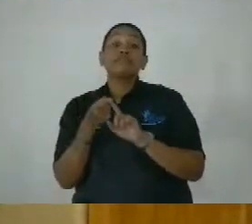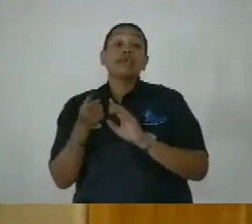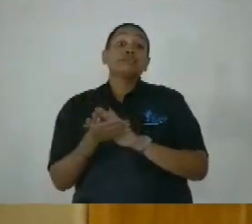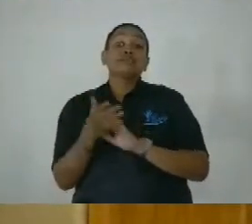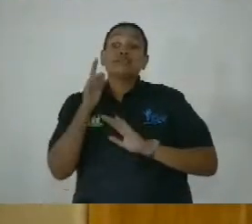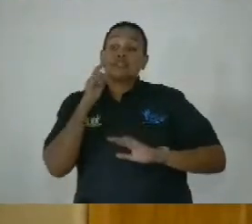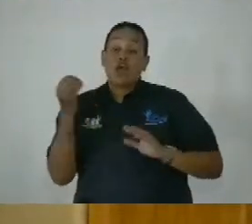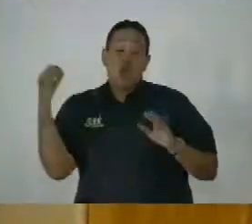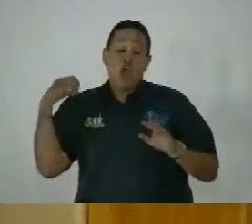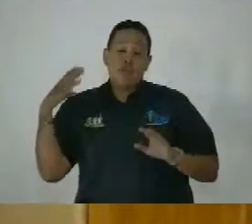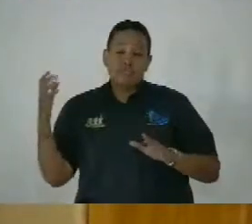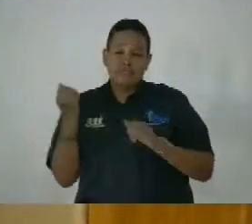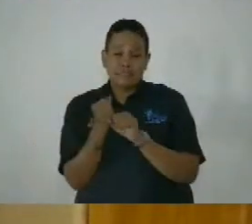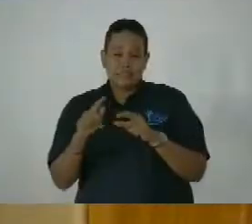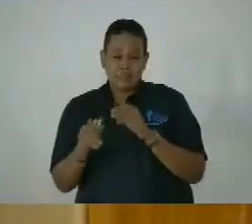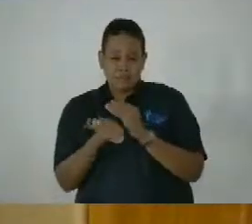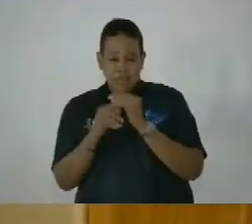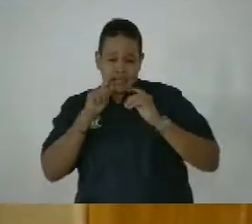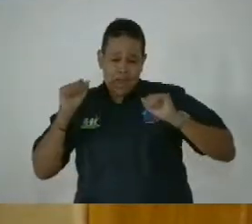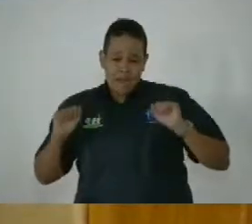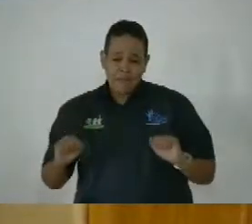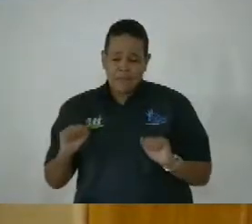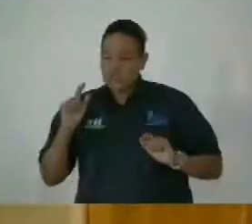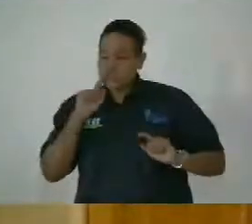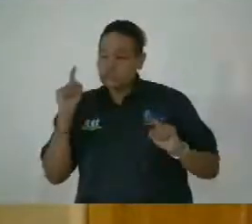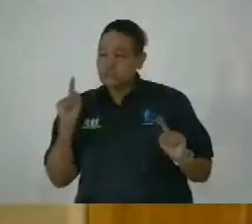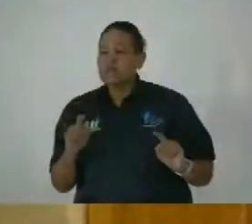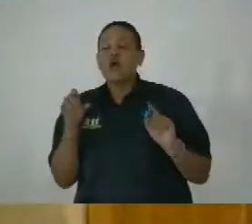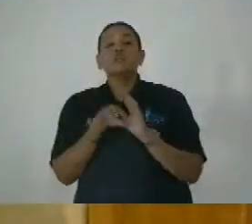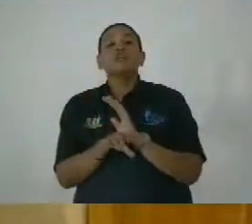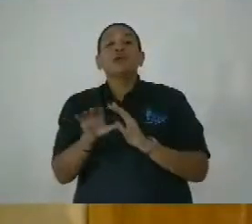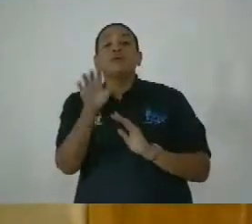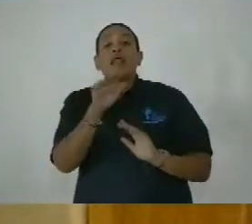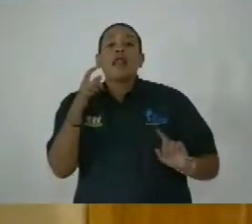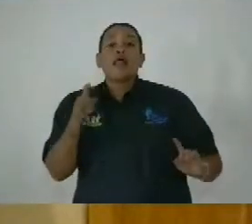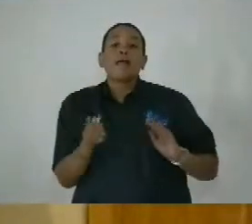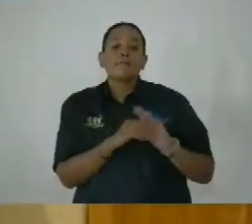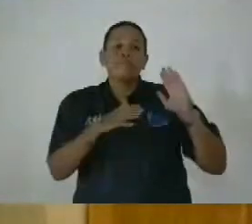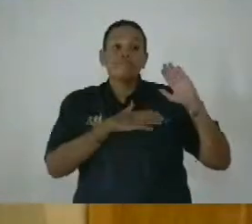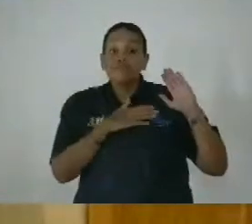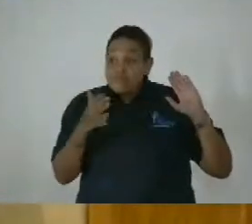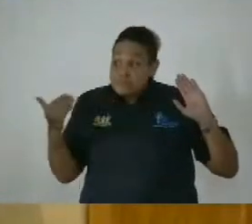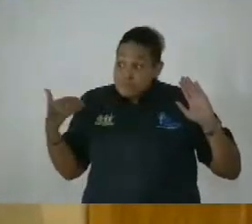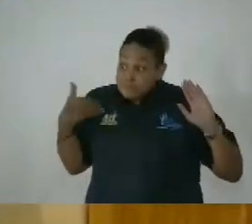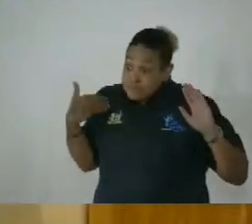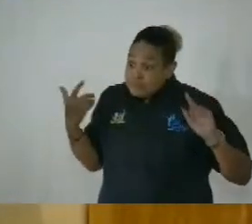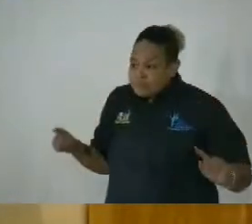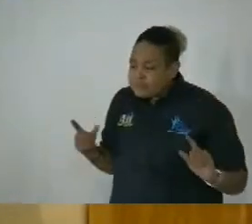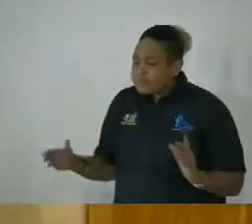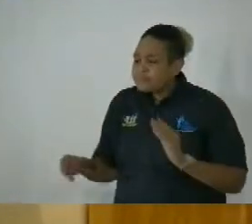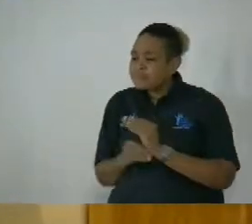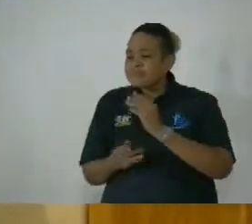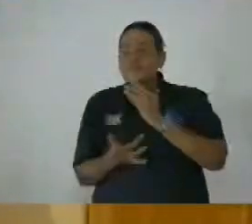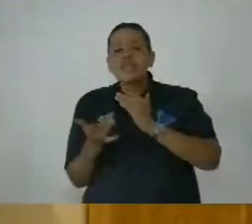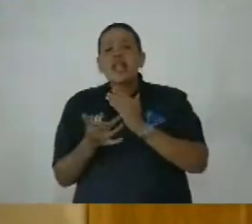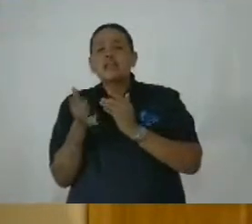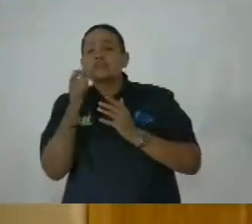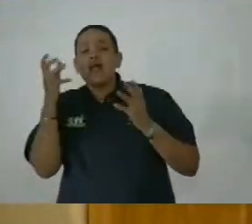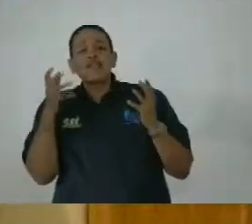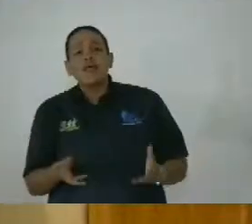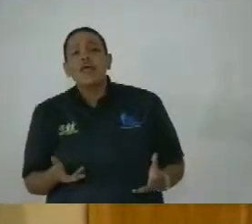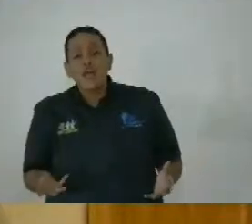officer safety, and the ability to respond to to citizens' calls. The technology was not